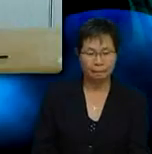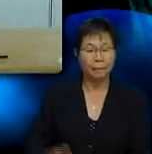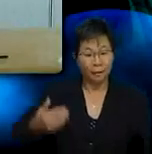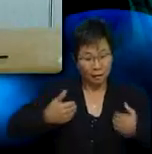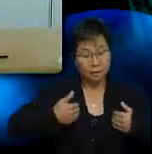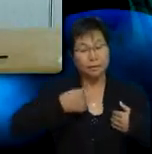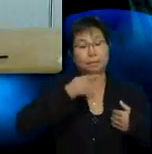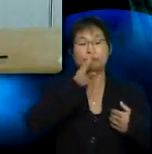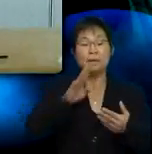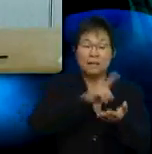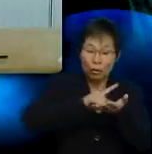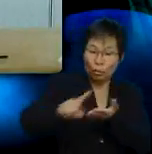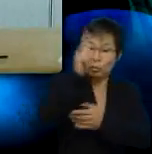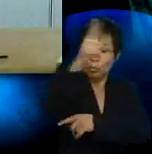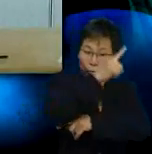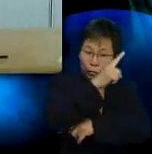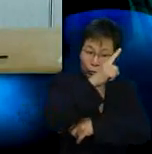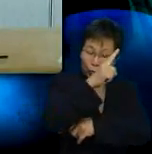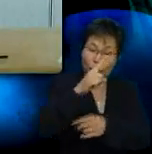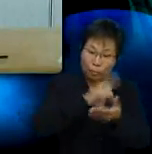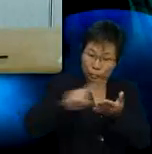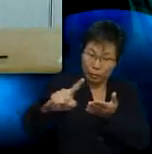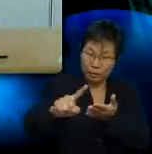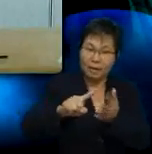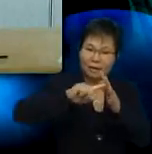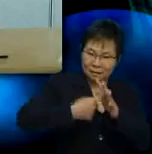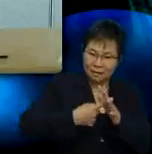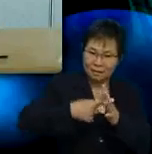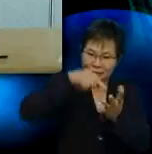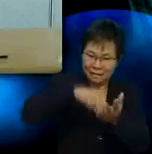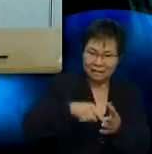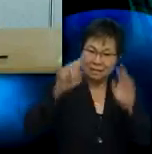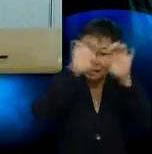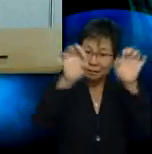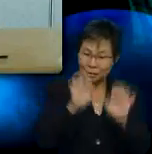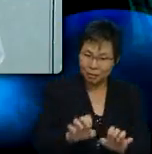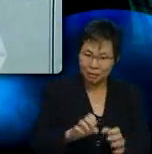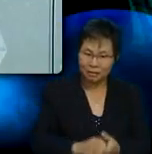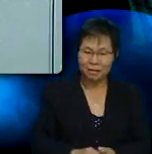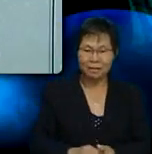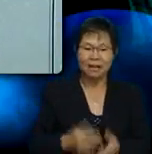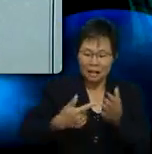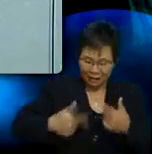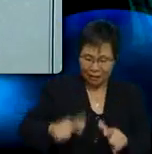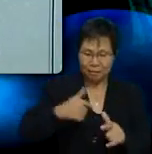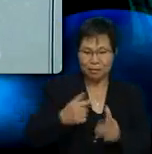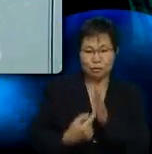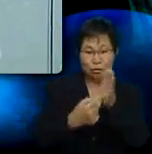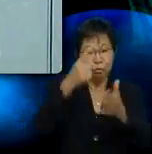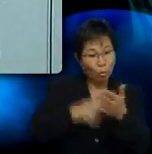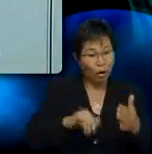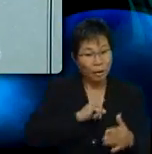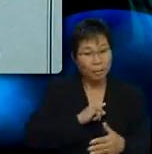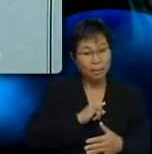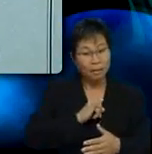It has been a week already since I have started on this experiment. Let me show you what I